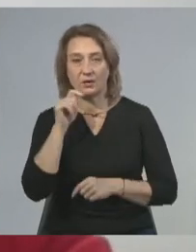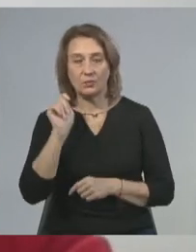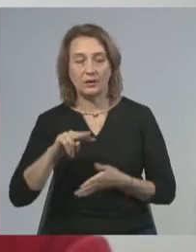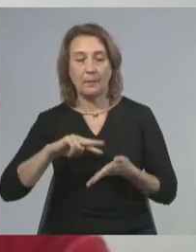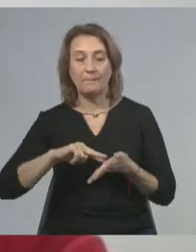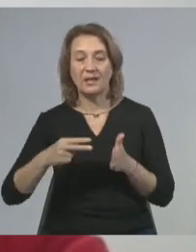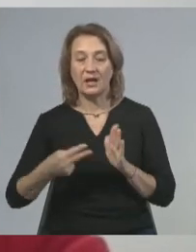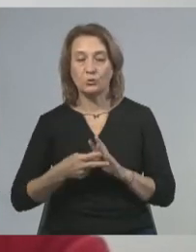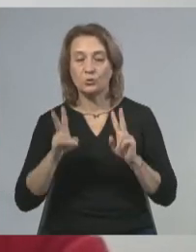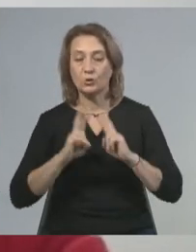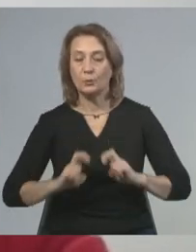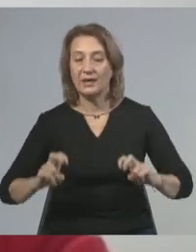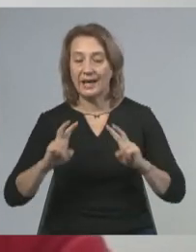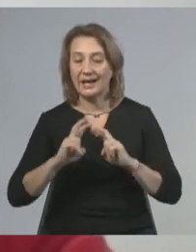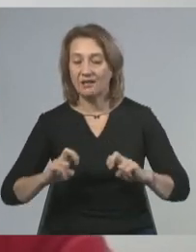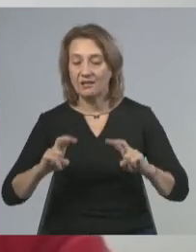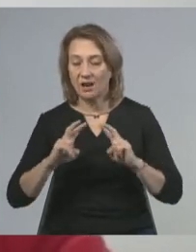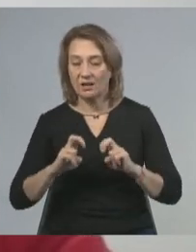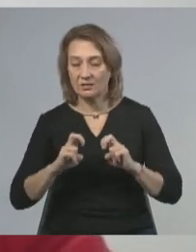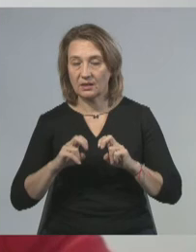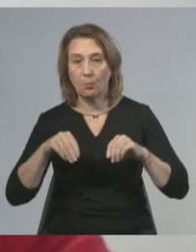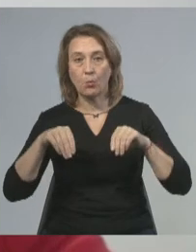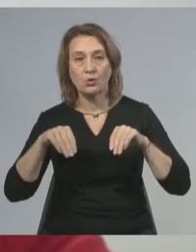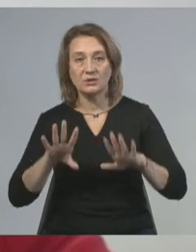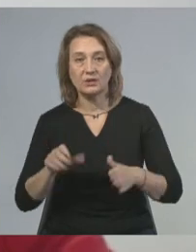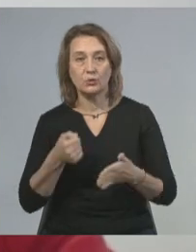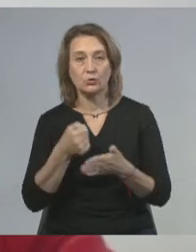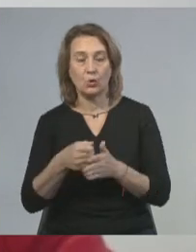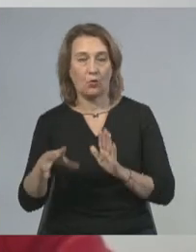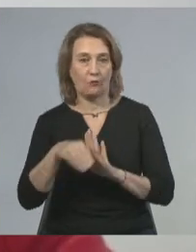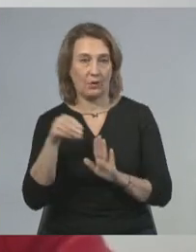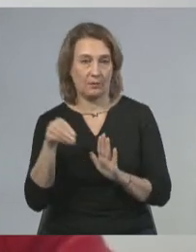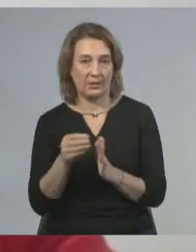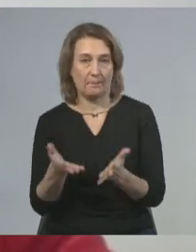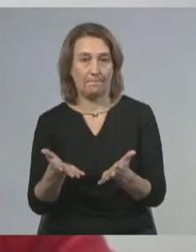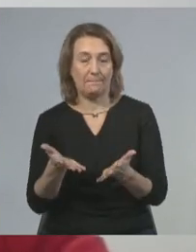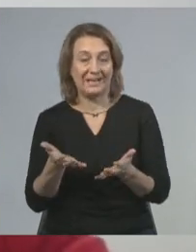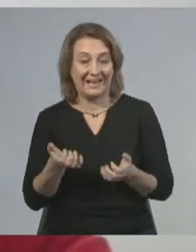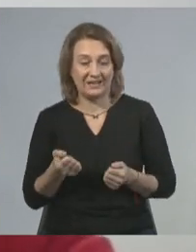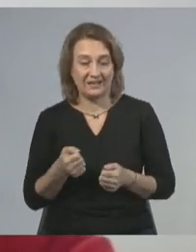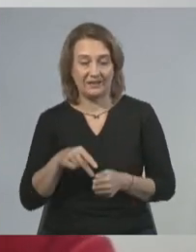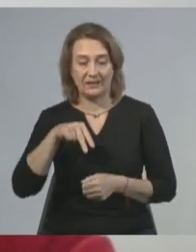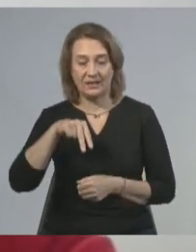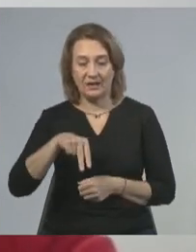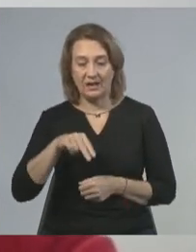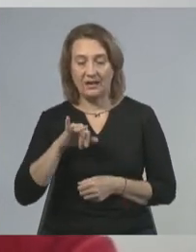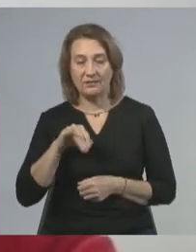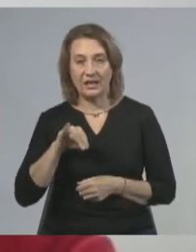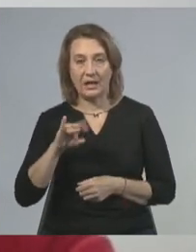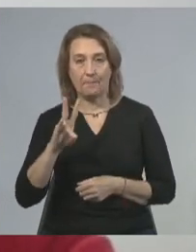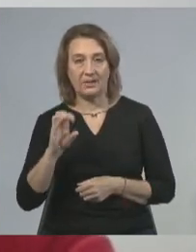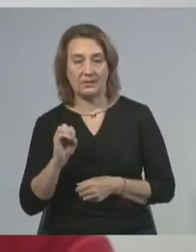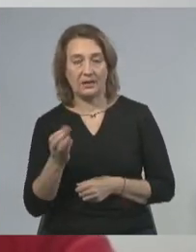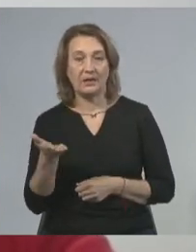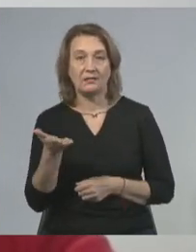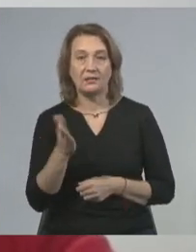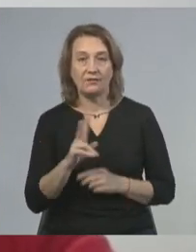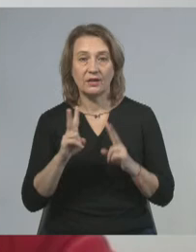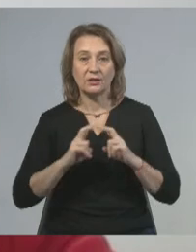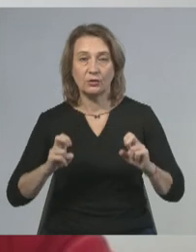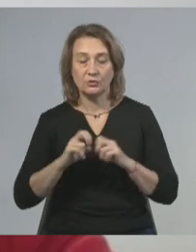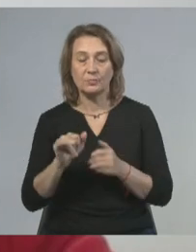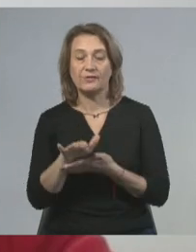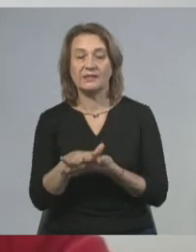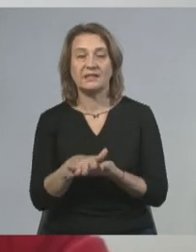today it was announced that the governments of ukraine will tackle